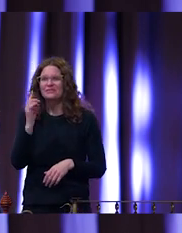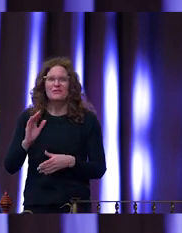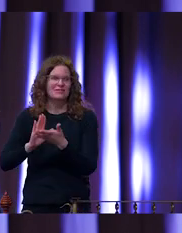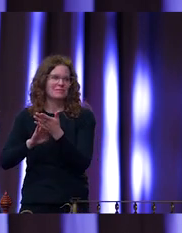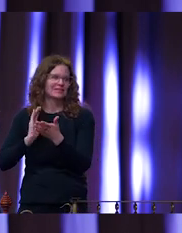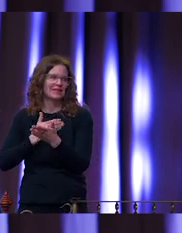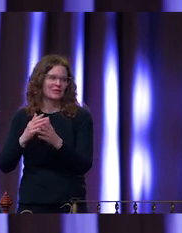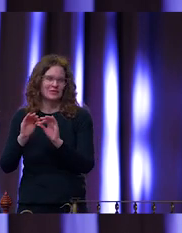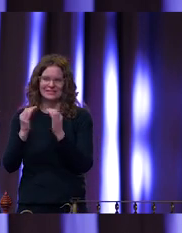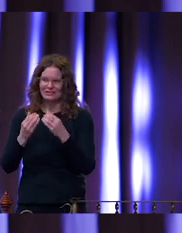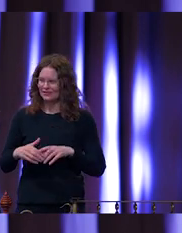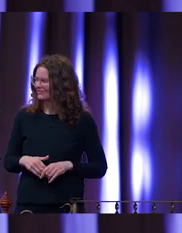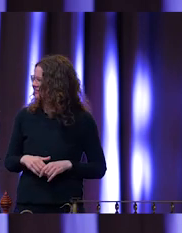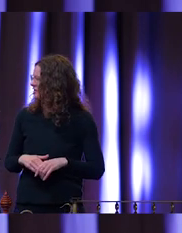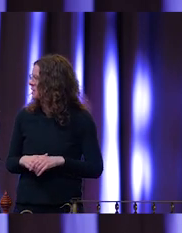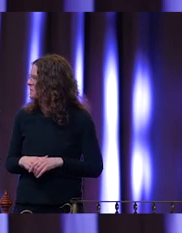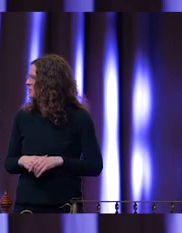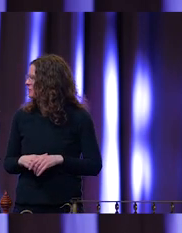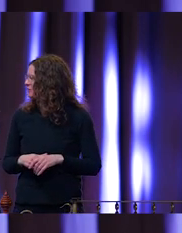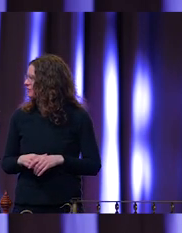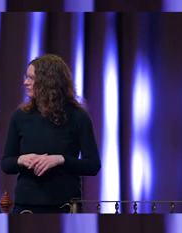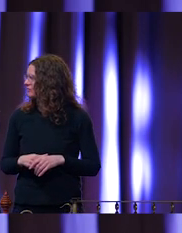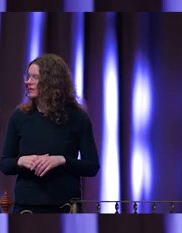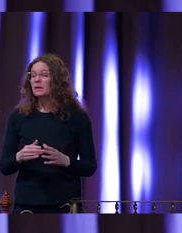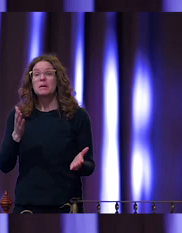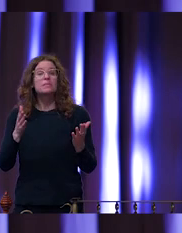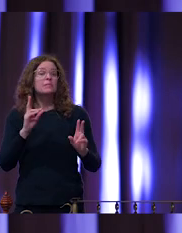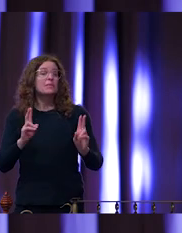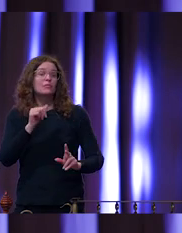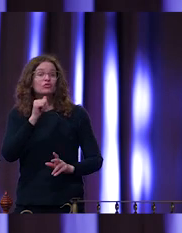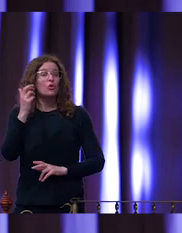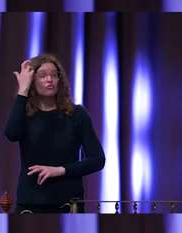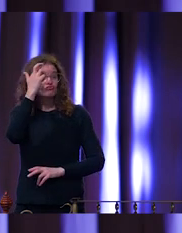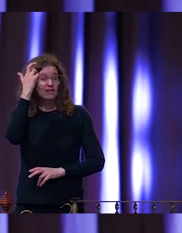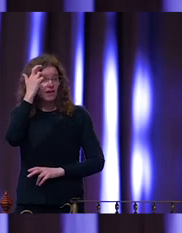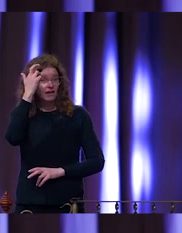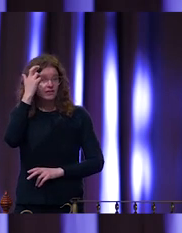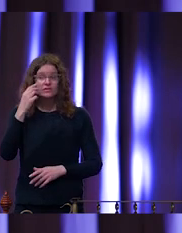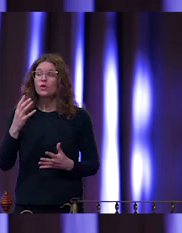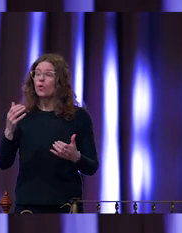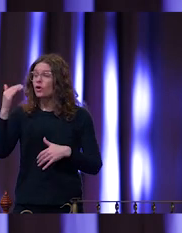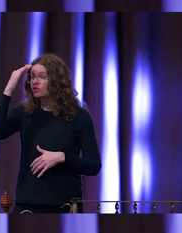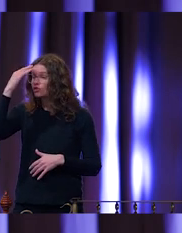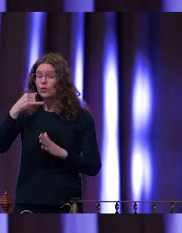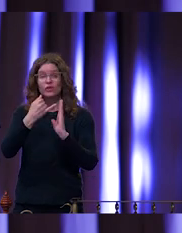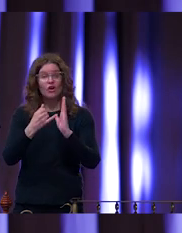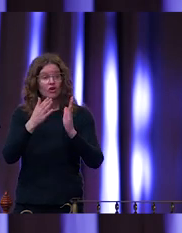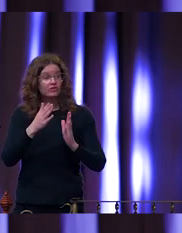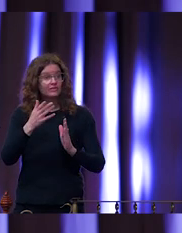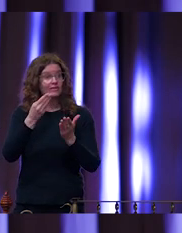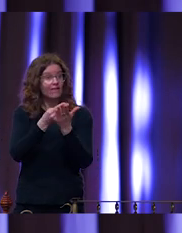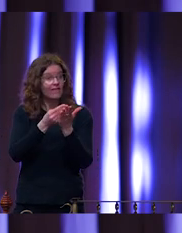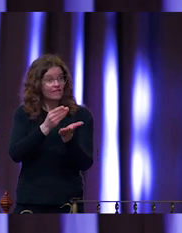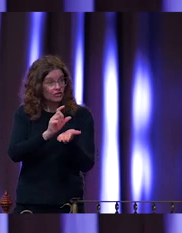I think one of the other things that folks might not realize is that, you know who the arts funders are, but I know every single one of us